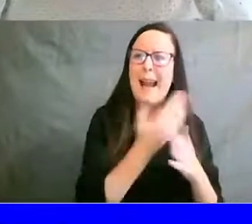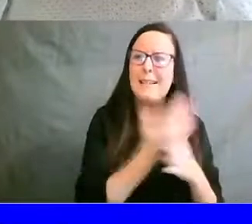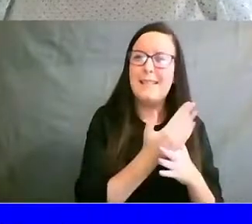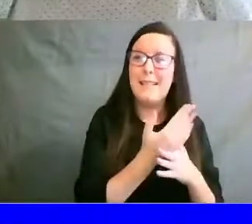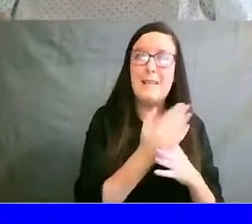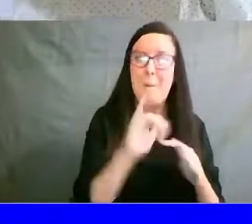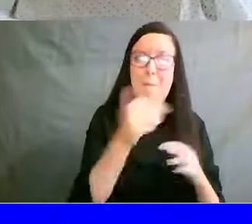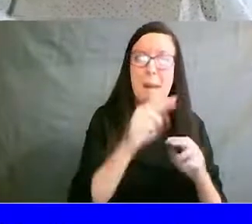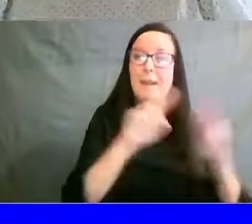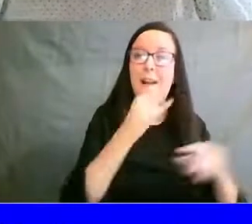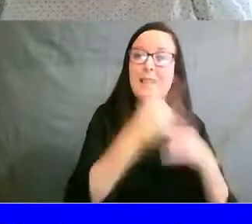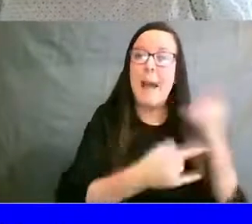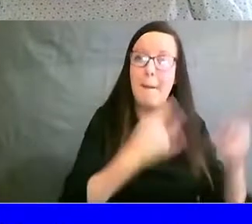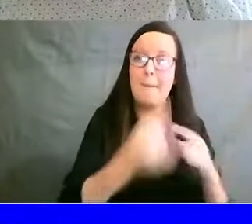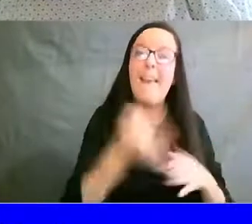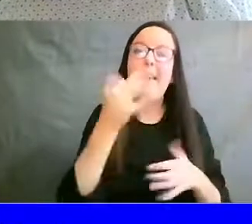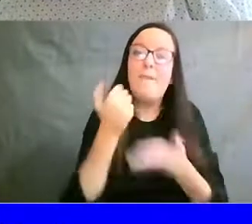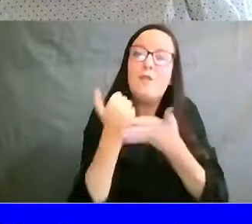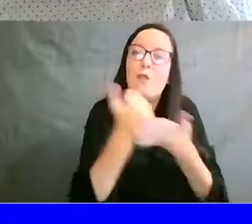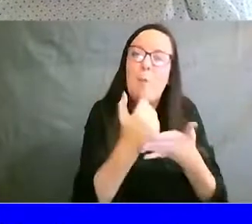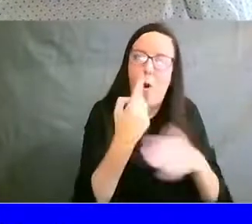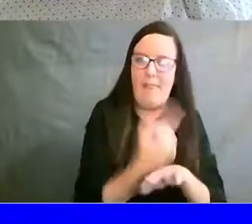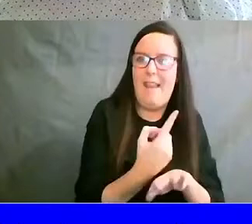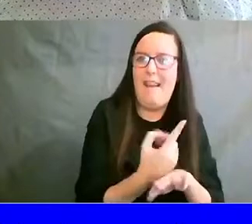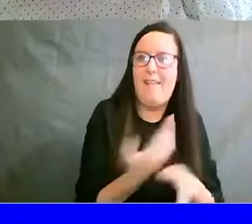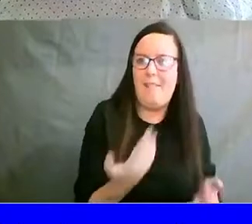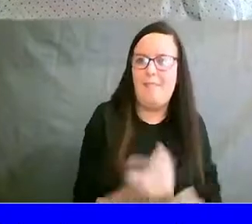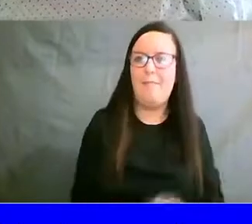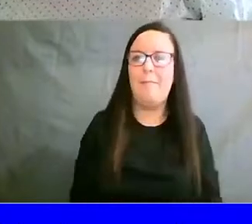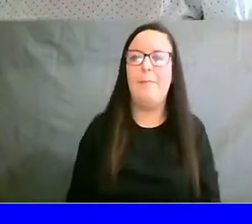happened. If you could just move on again, please.